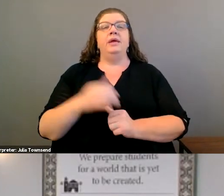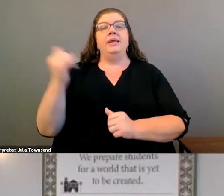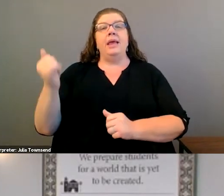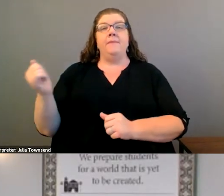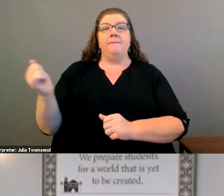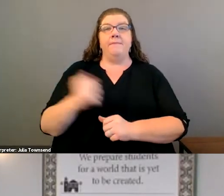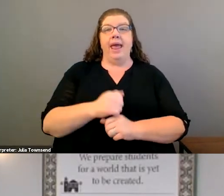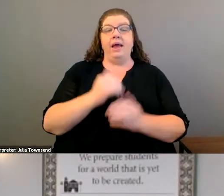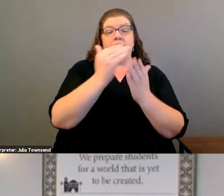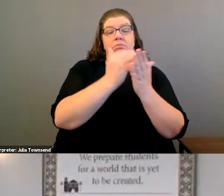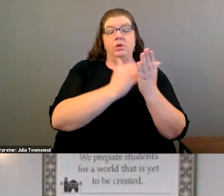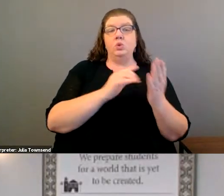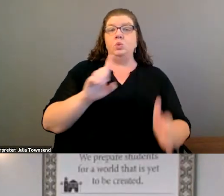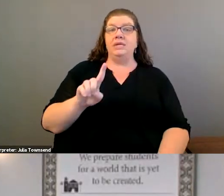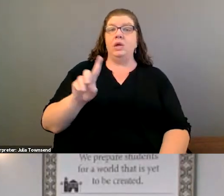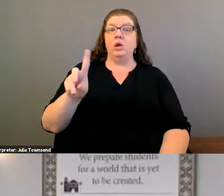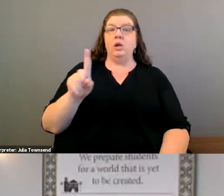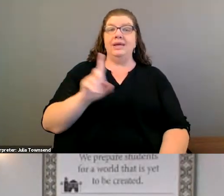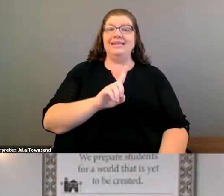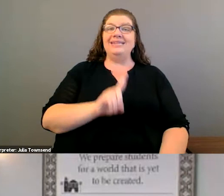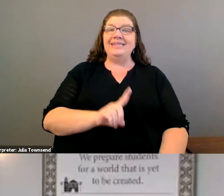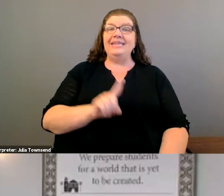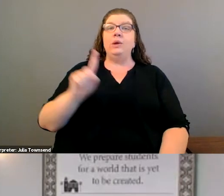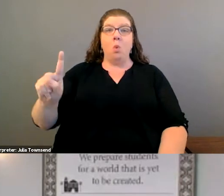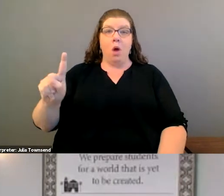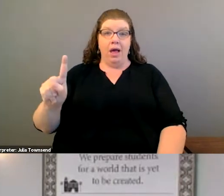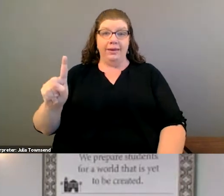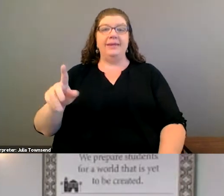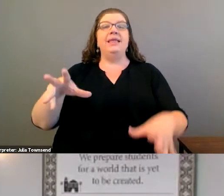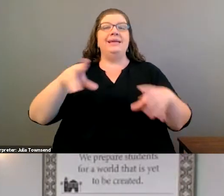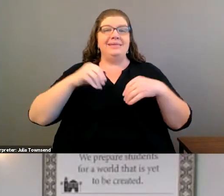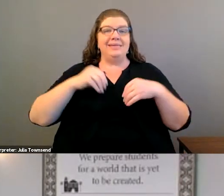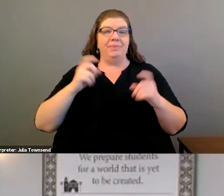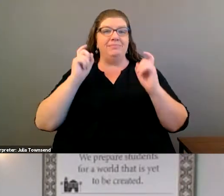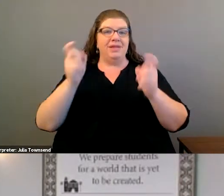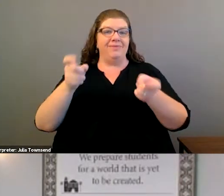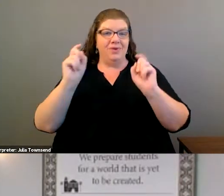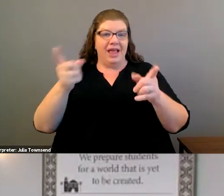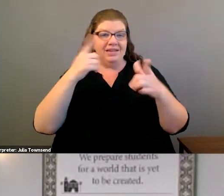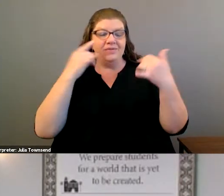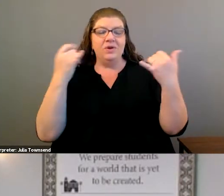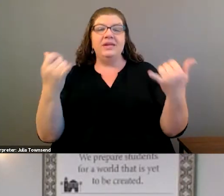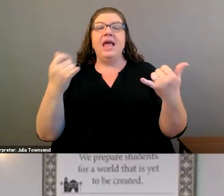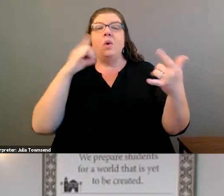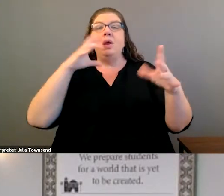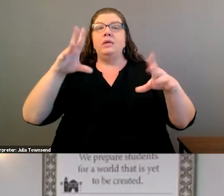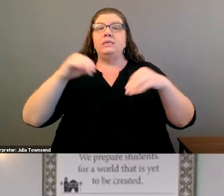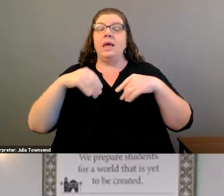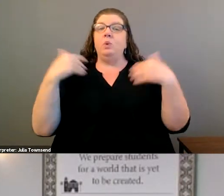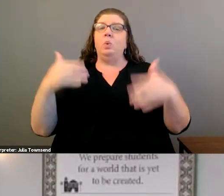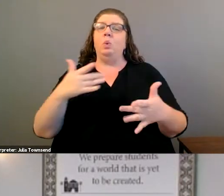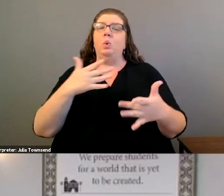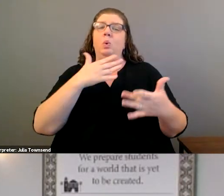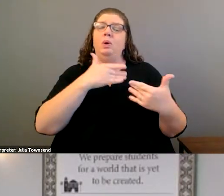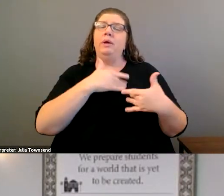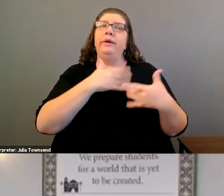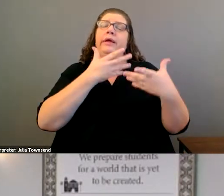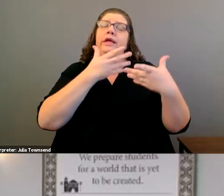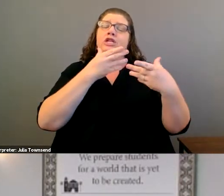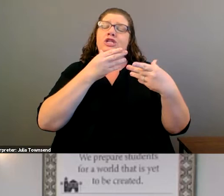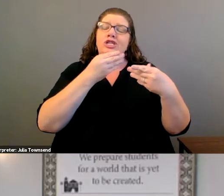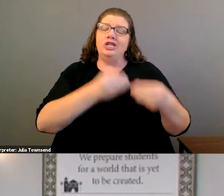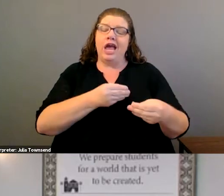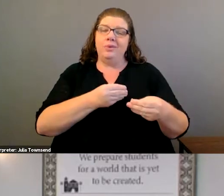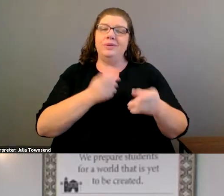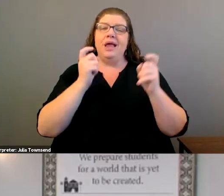which is the acceptance of donations for today. And we are going to accept a generous donation from the Foundation for Santa